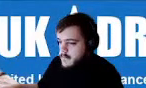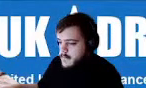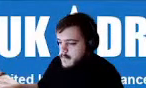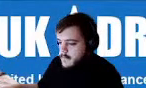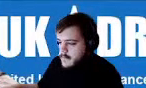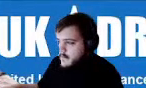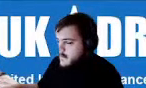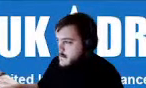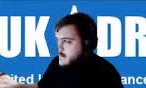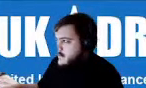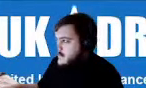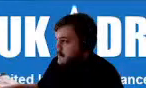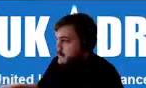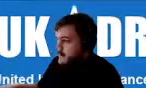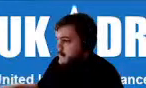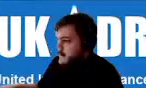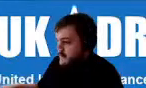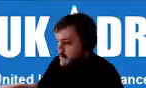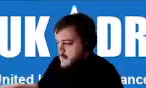There we go.